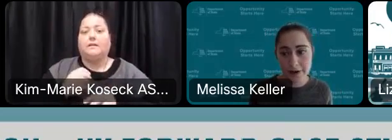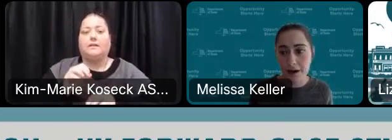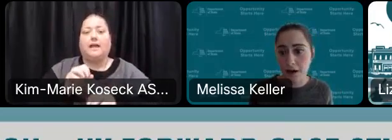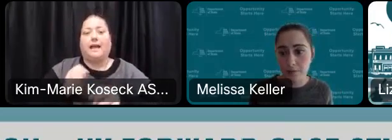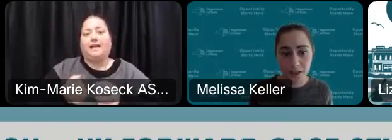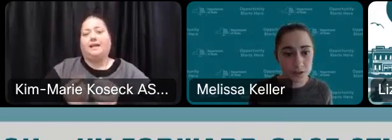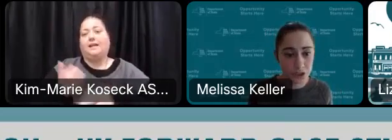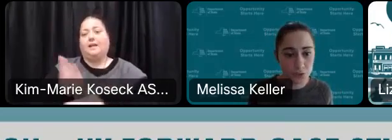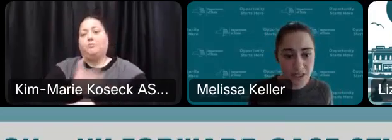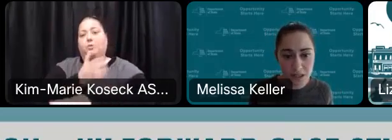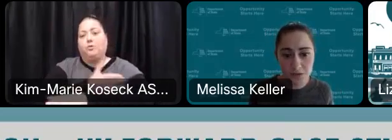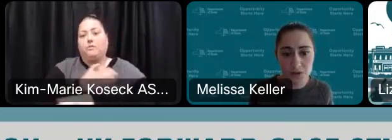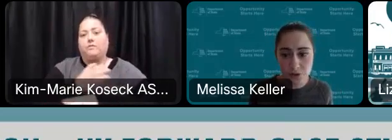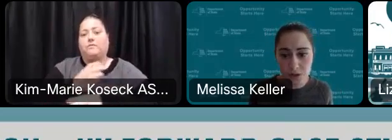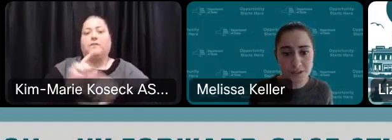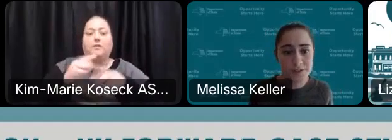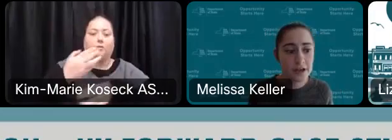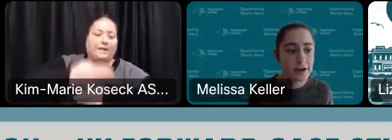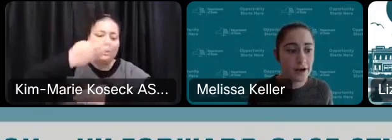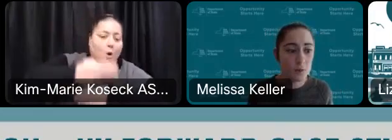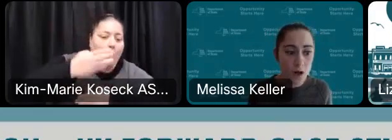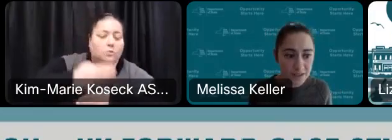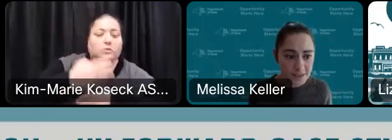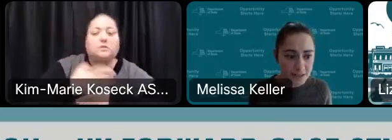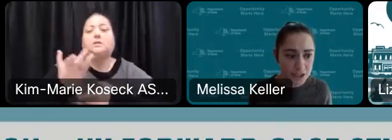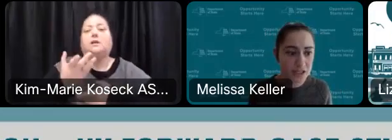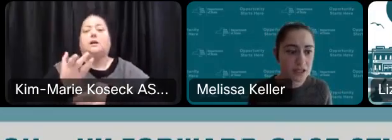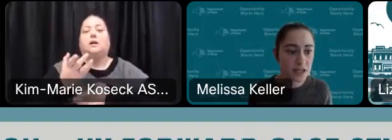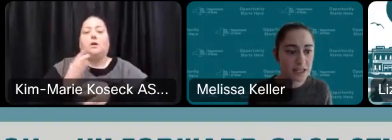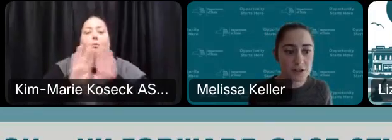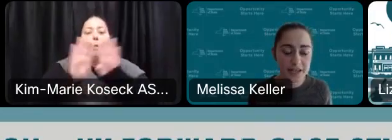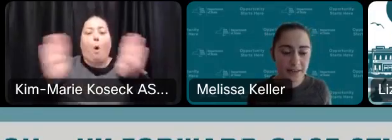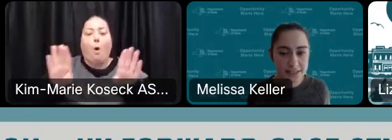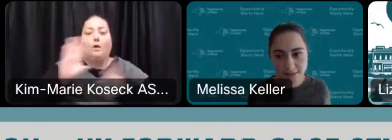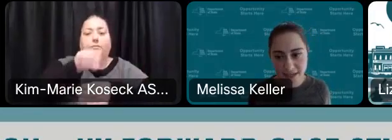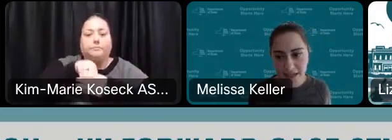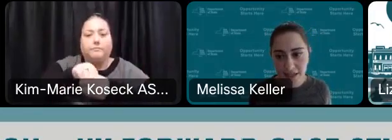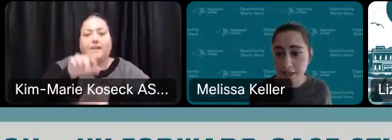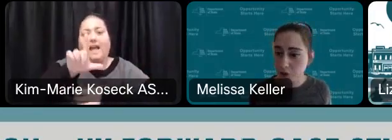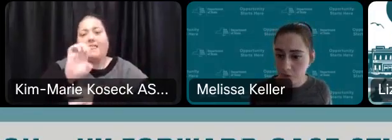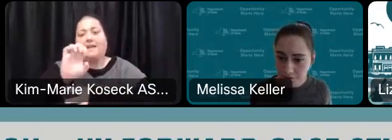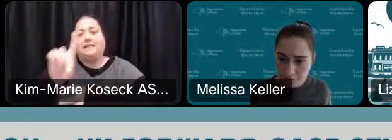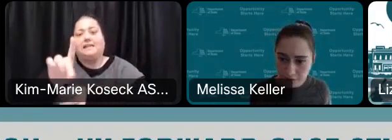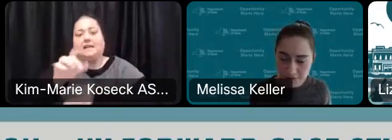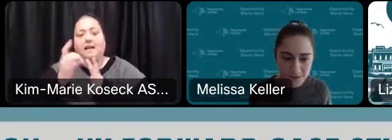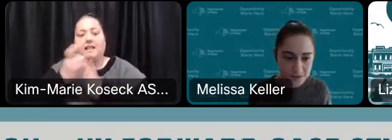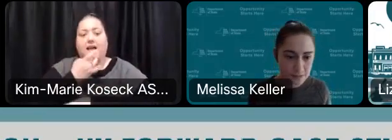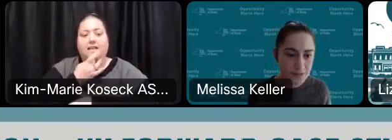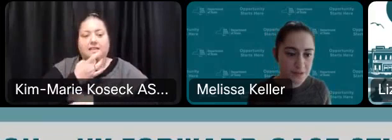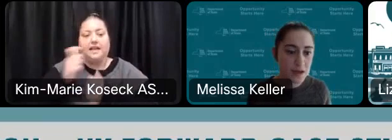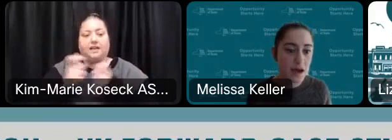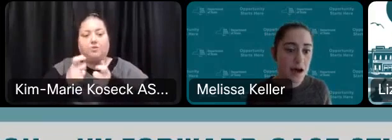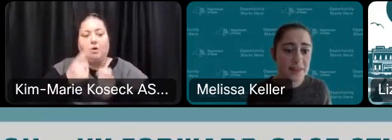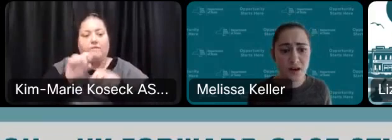envelope, included new windows, new doors, wall insulation, installed LED lighting and controls for those